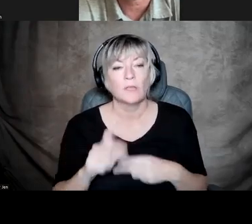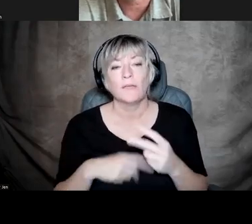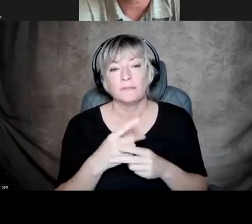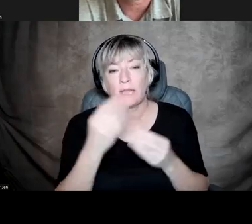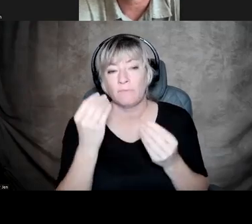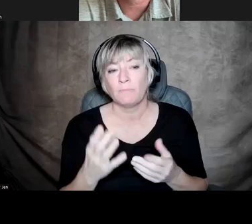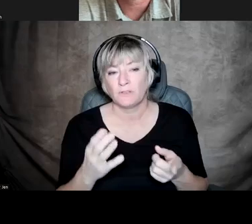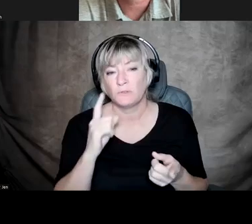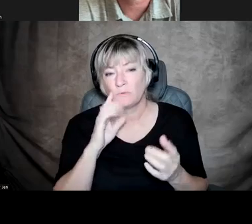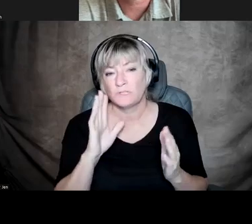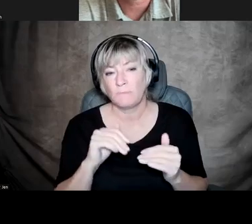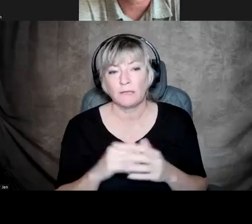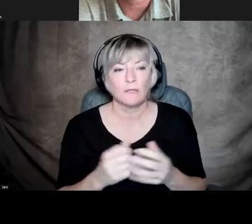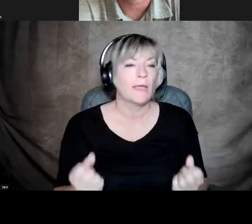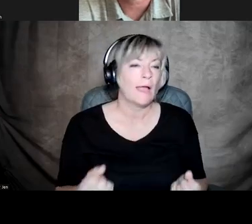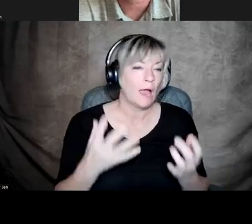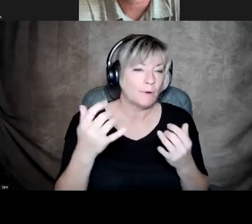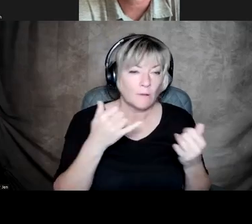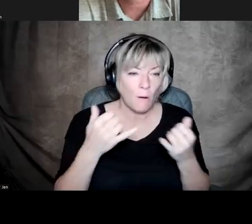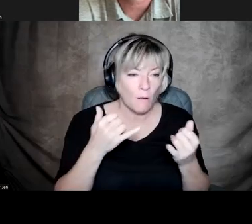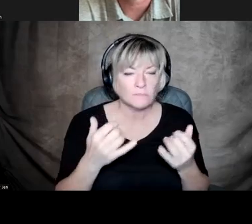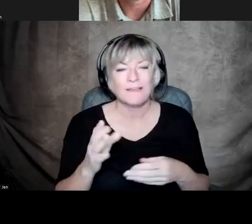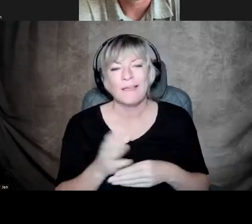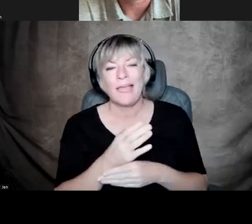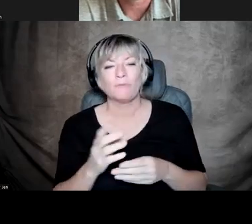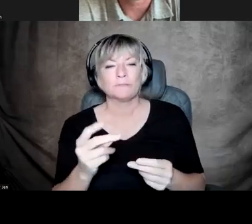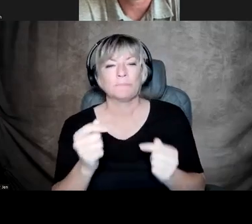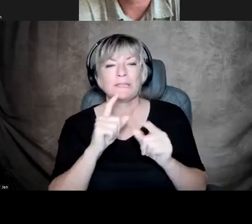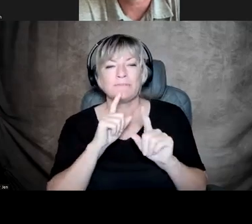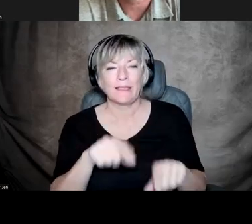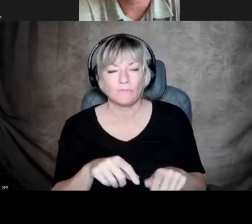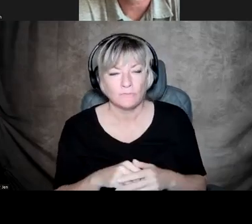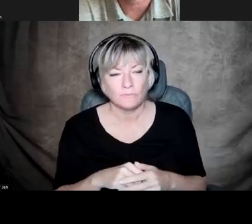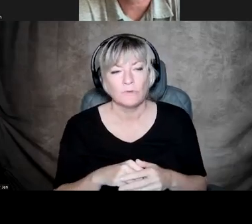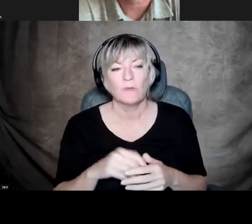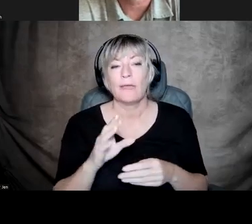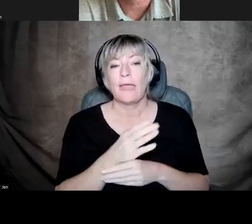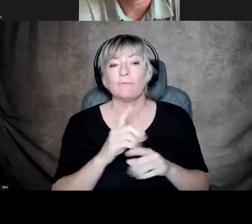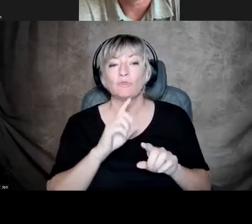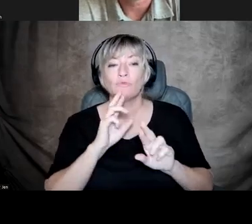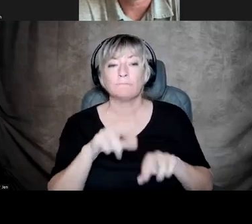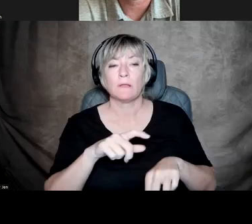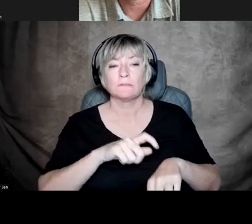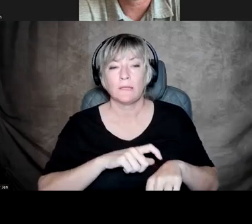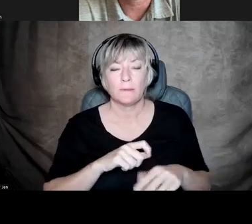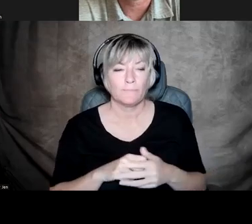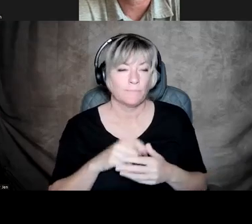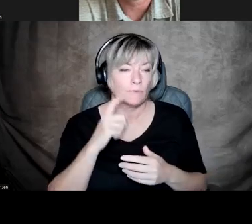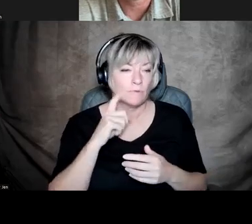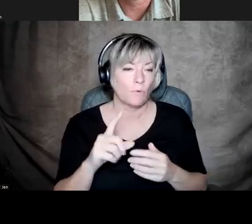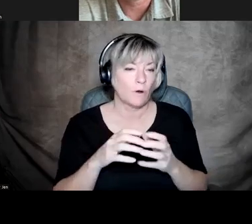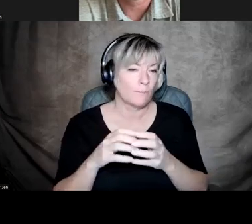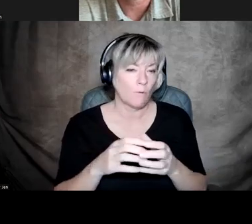that you would expect. How many calls you're receiving? What's the average speed of answer? What's the average response time for a